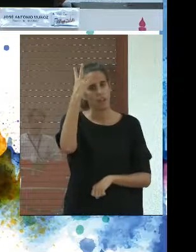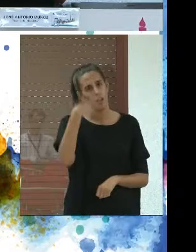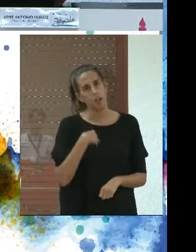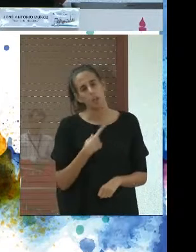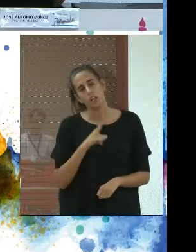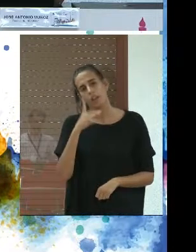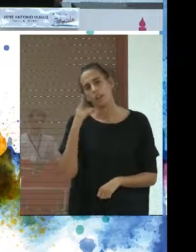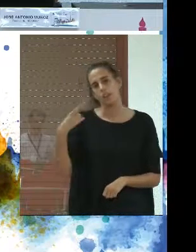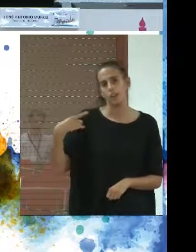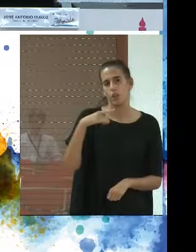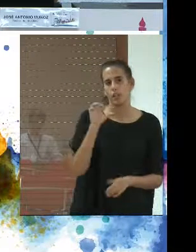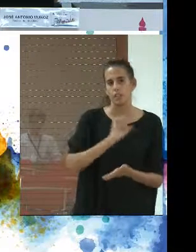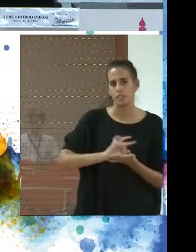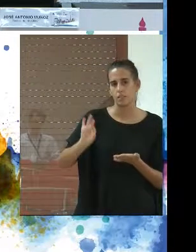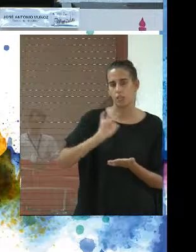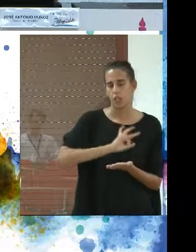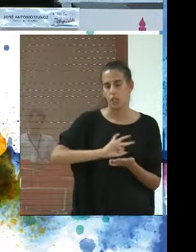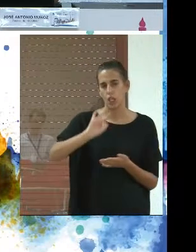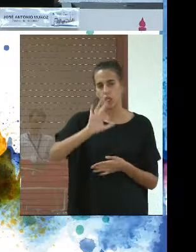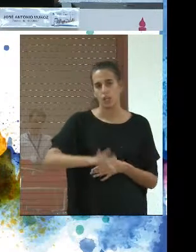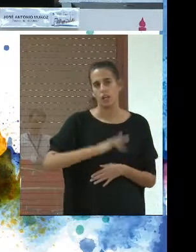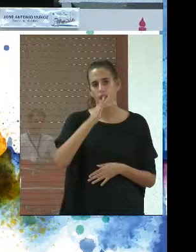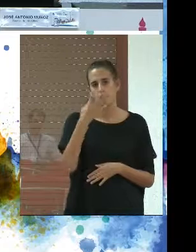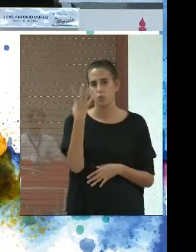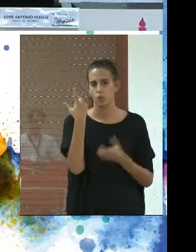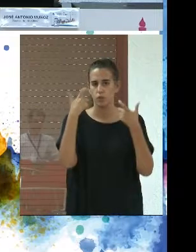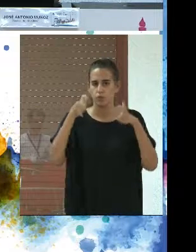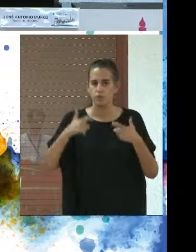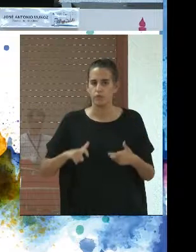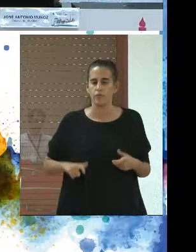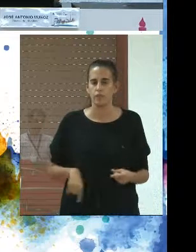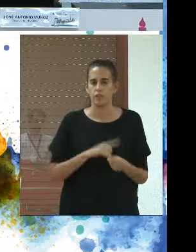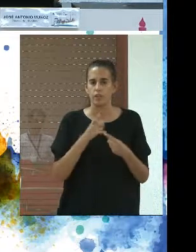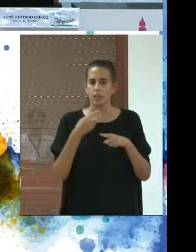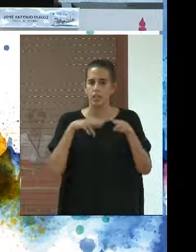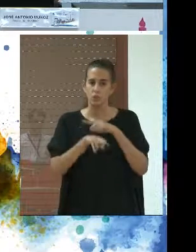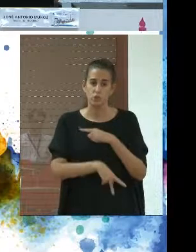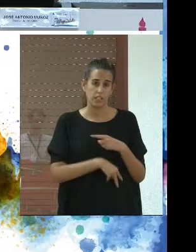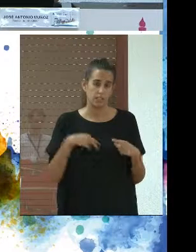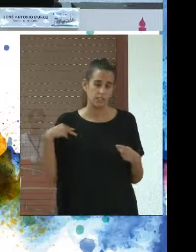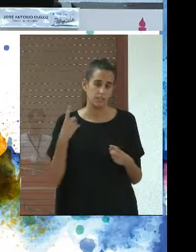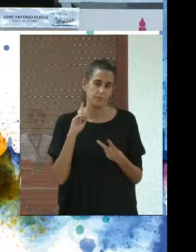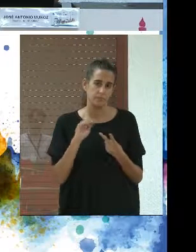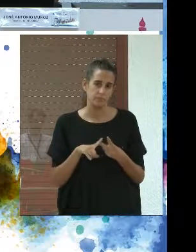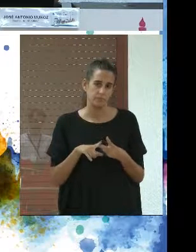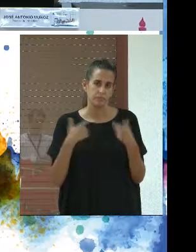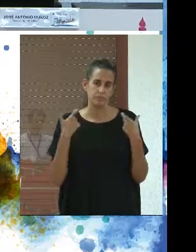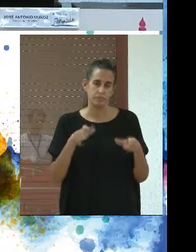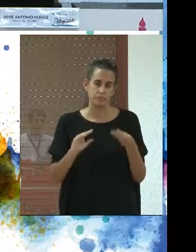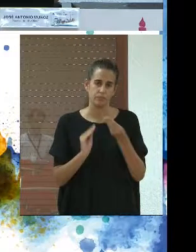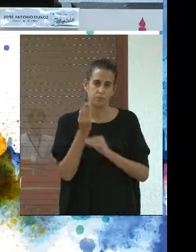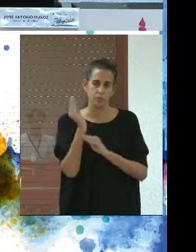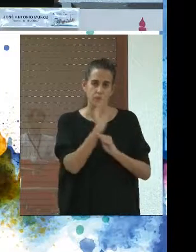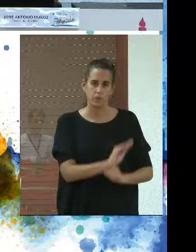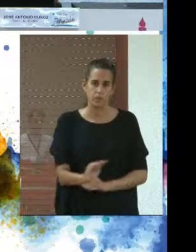we report that directly to the ONCE. We have the CIDA, we have the general